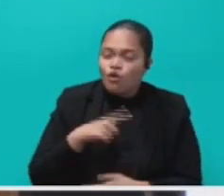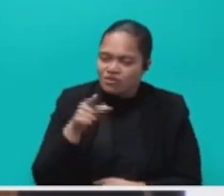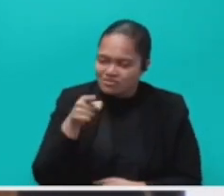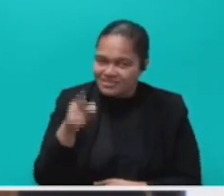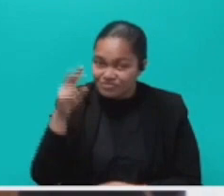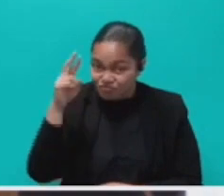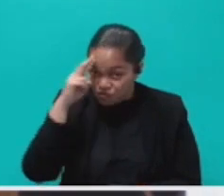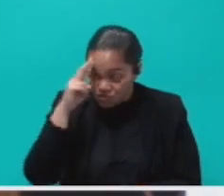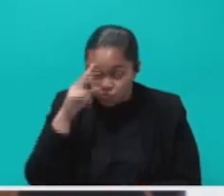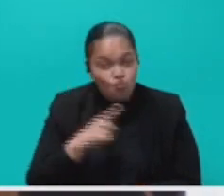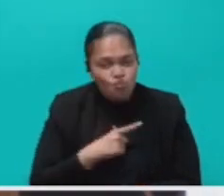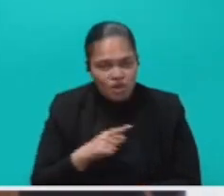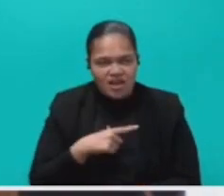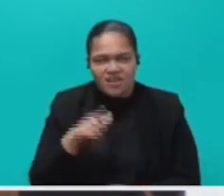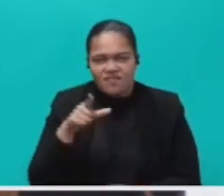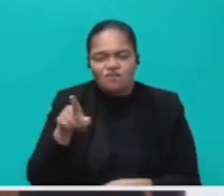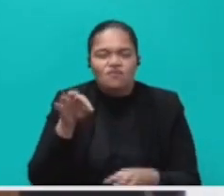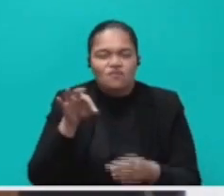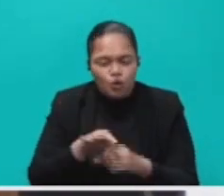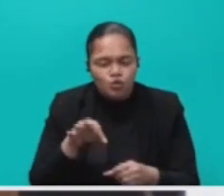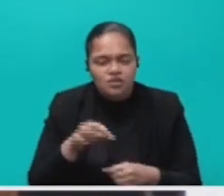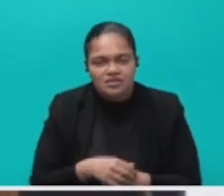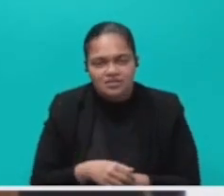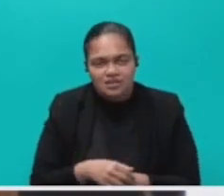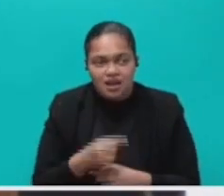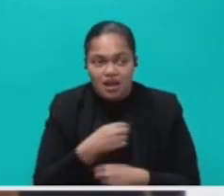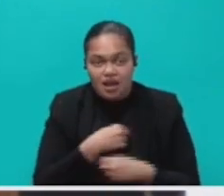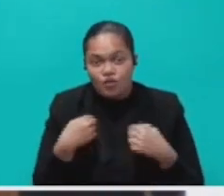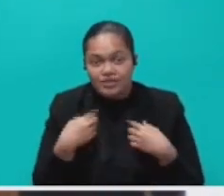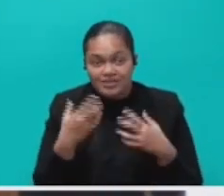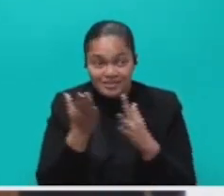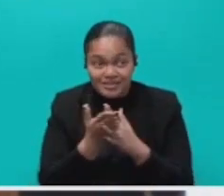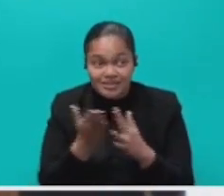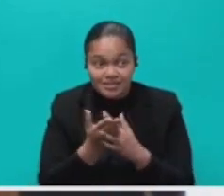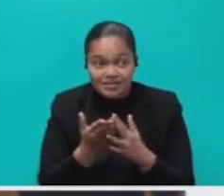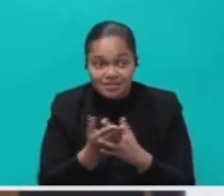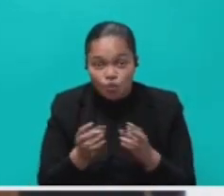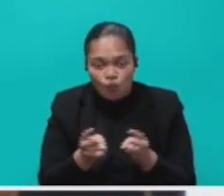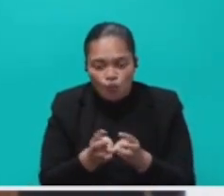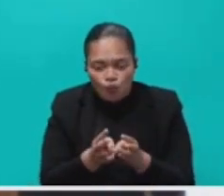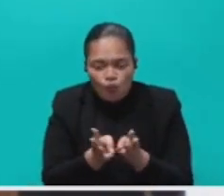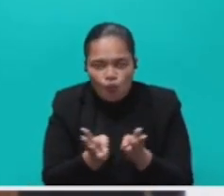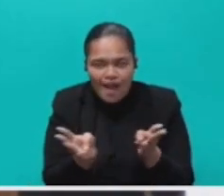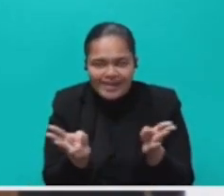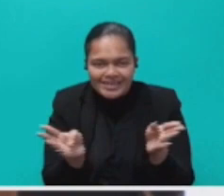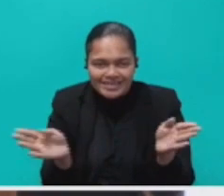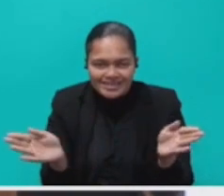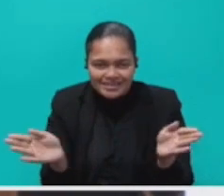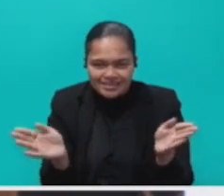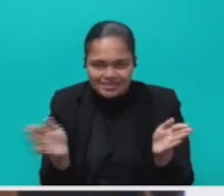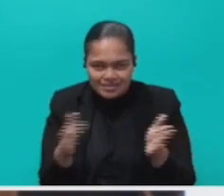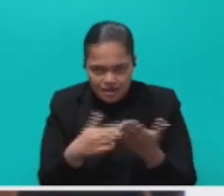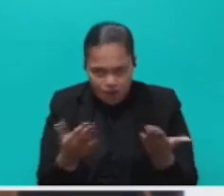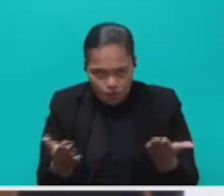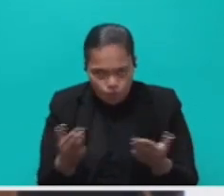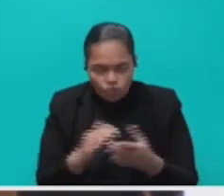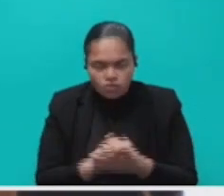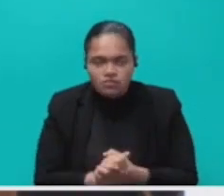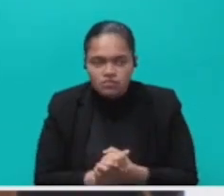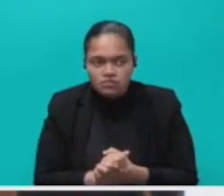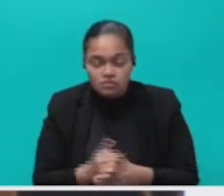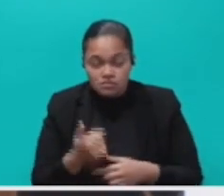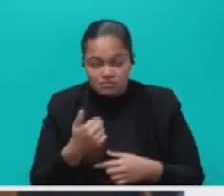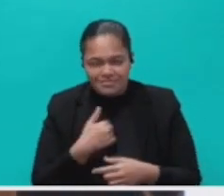why they voted. And so our divide widens now. So